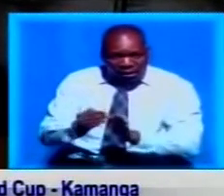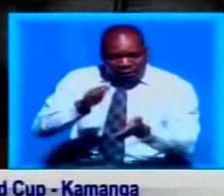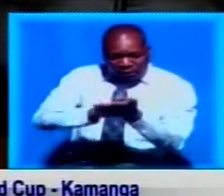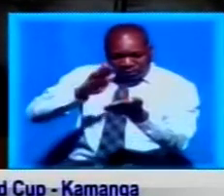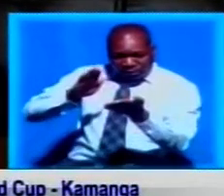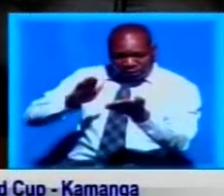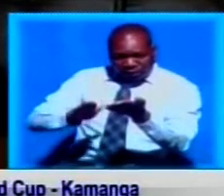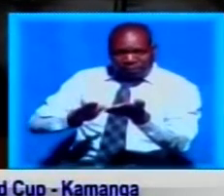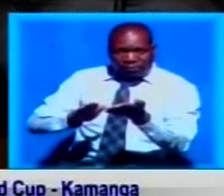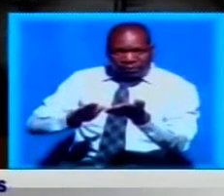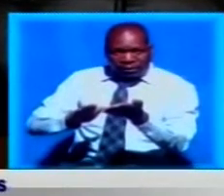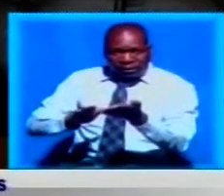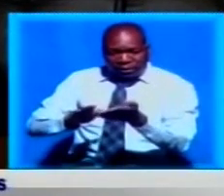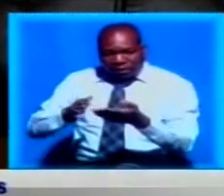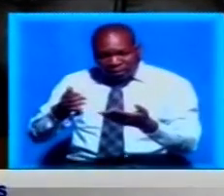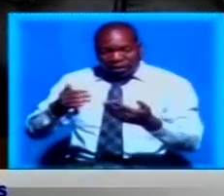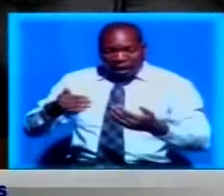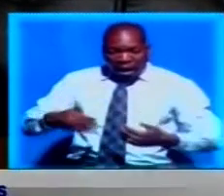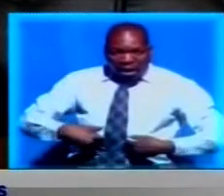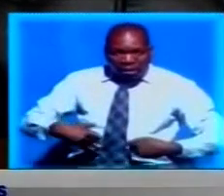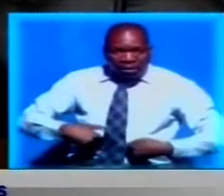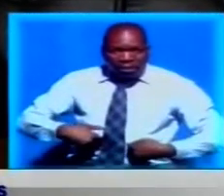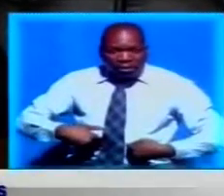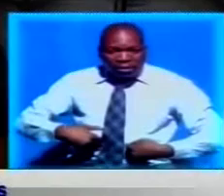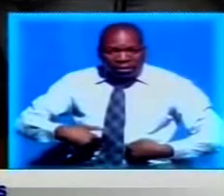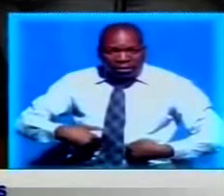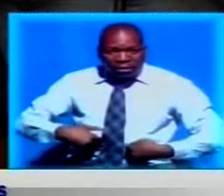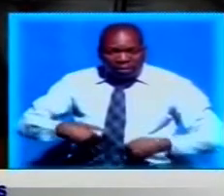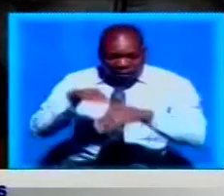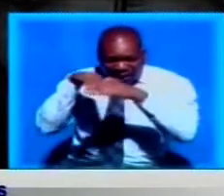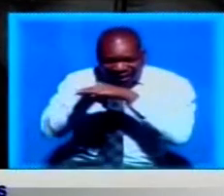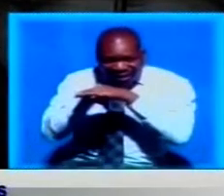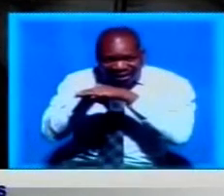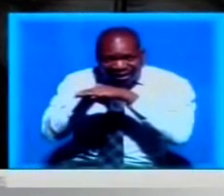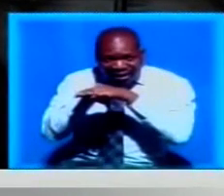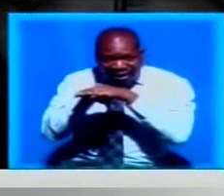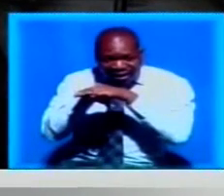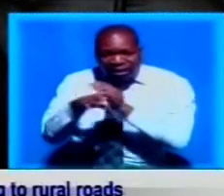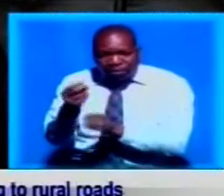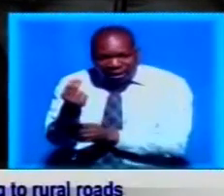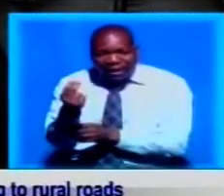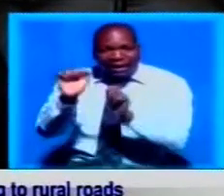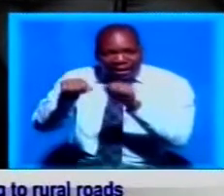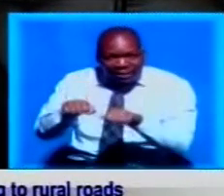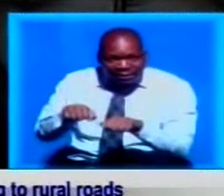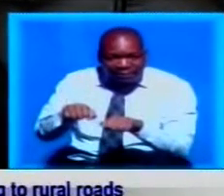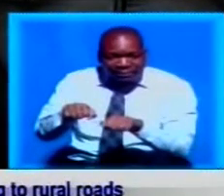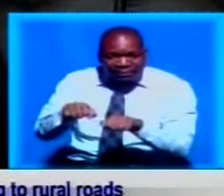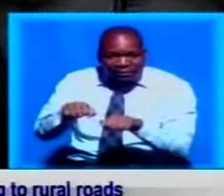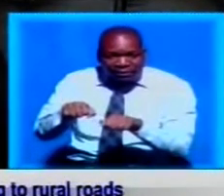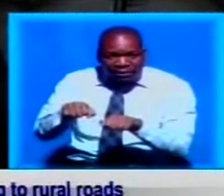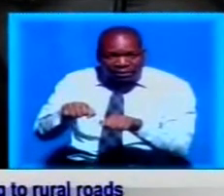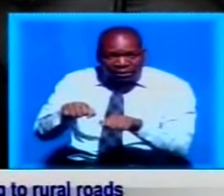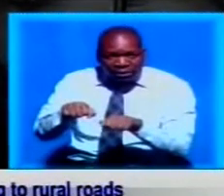that I think young people have access to fund in terms of